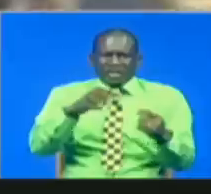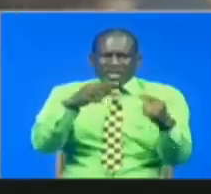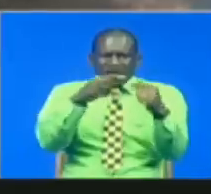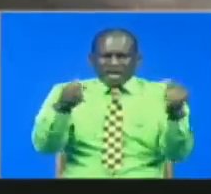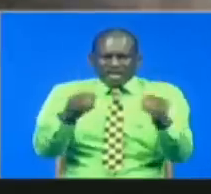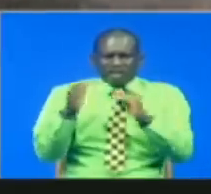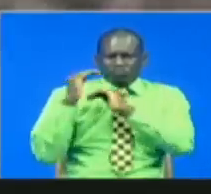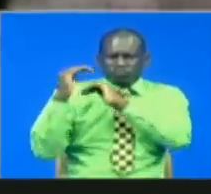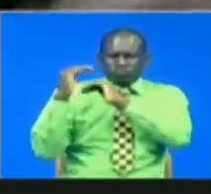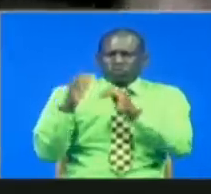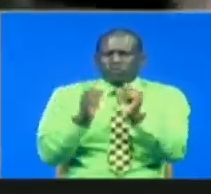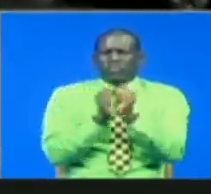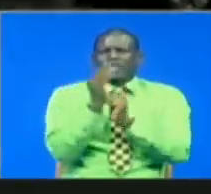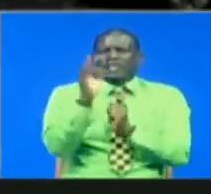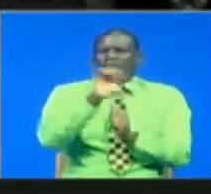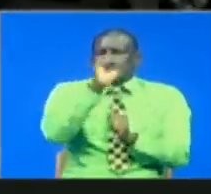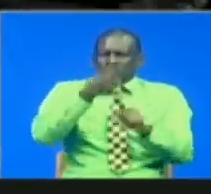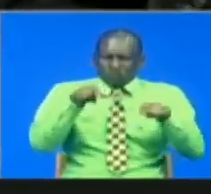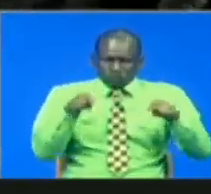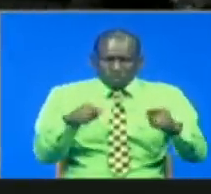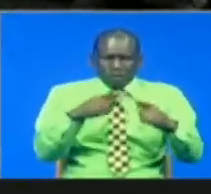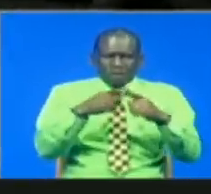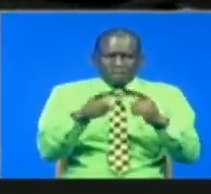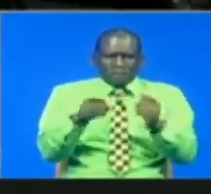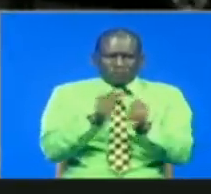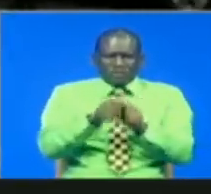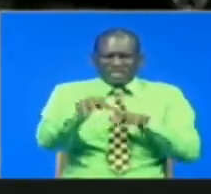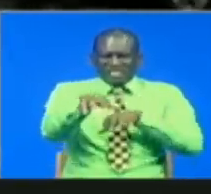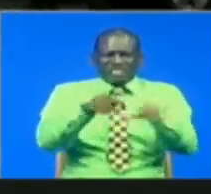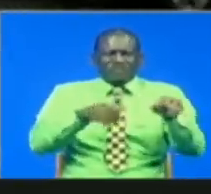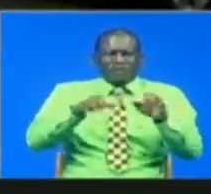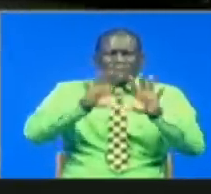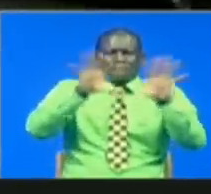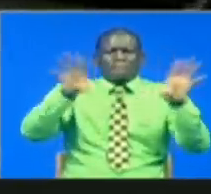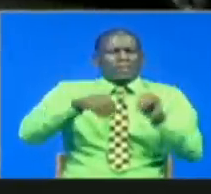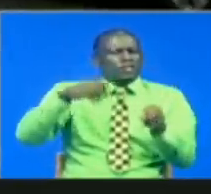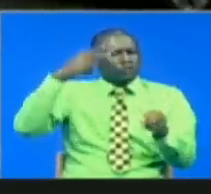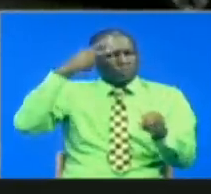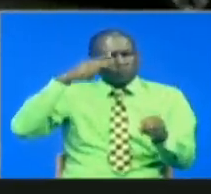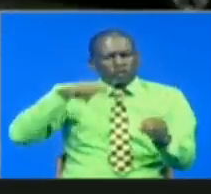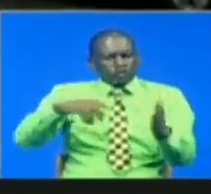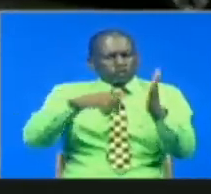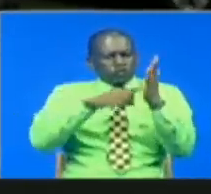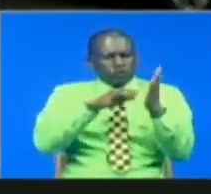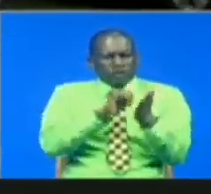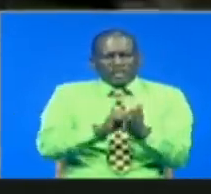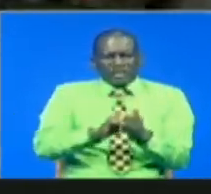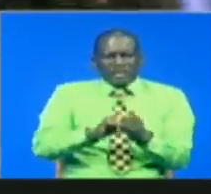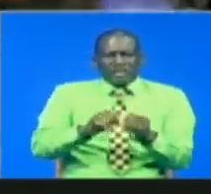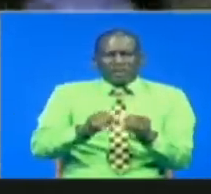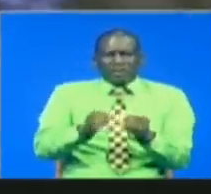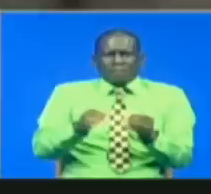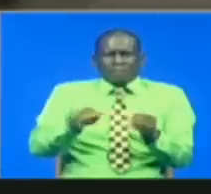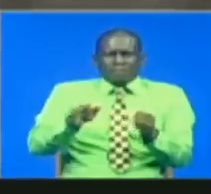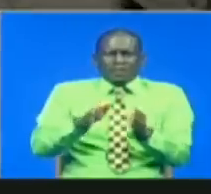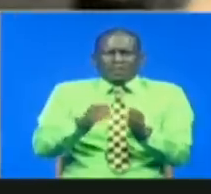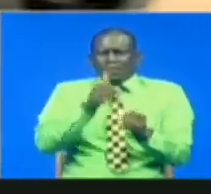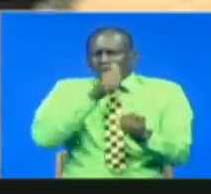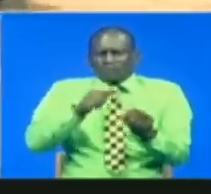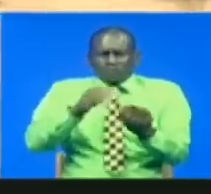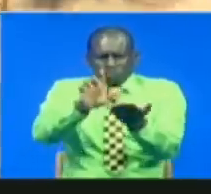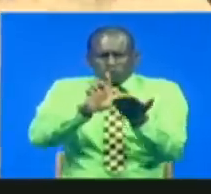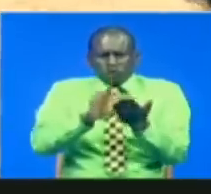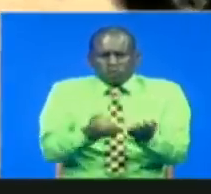of 13%. But with the draft budget policy statement indicating that domestic borrowing is likely to go up, I sought